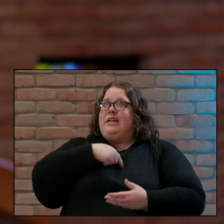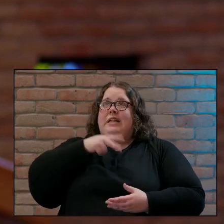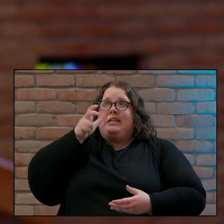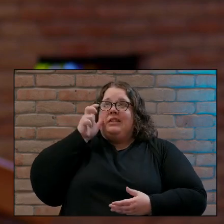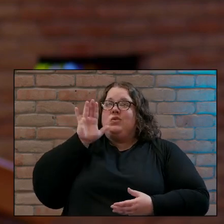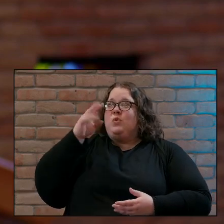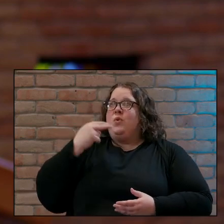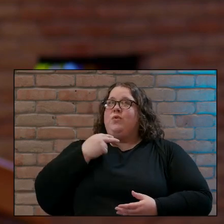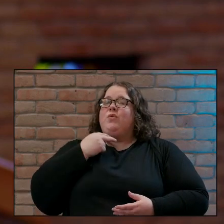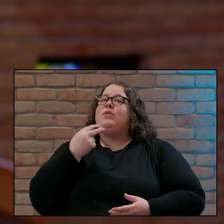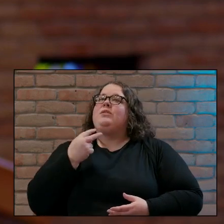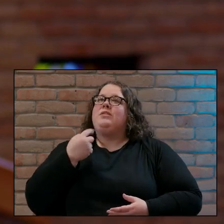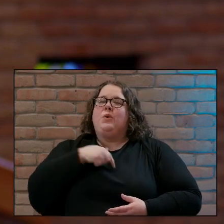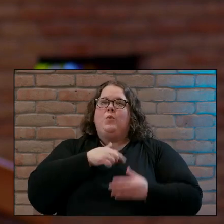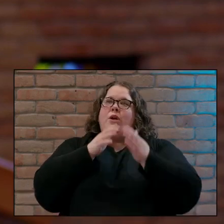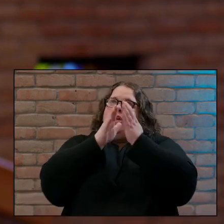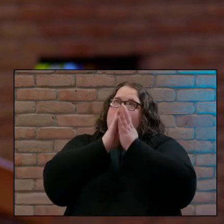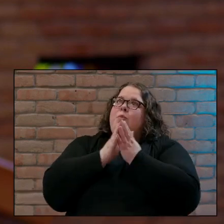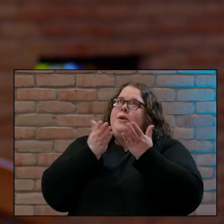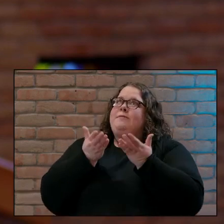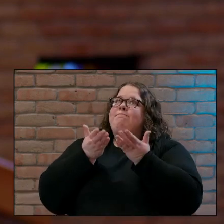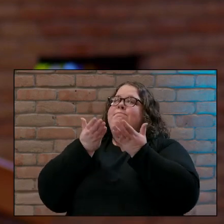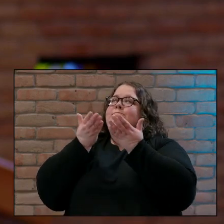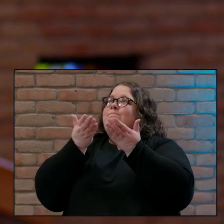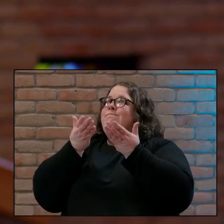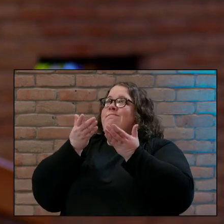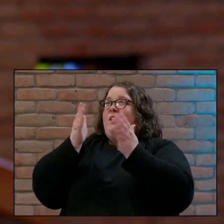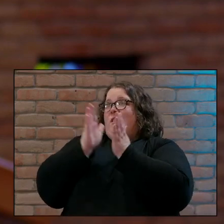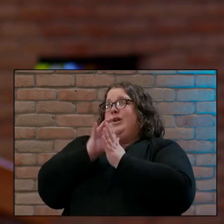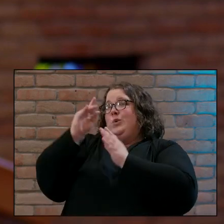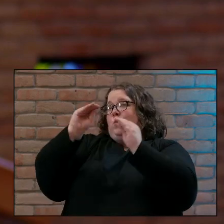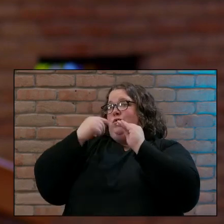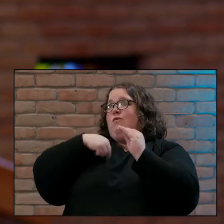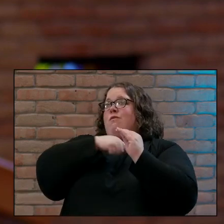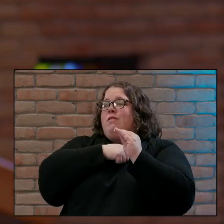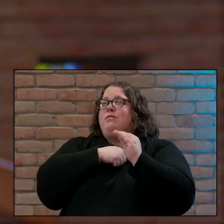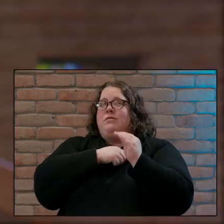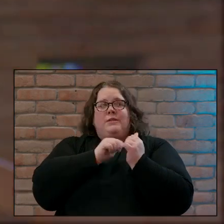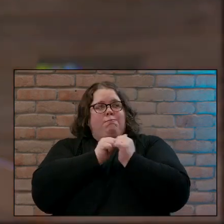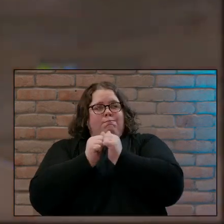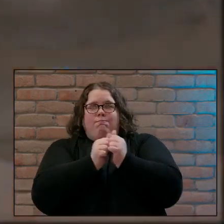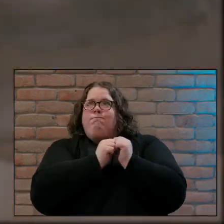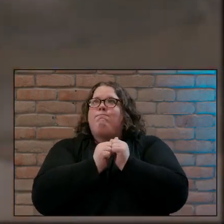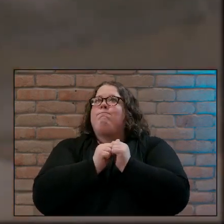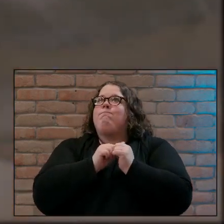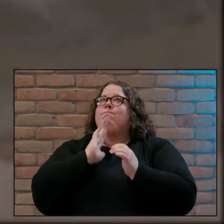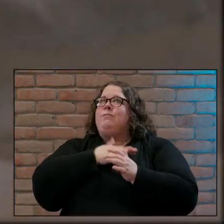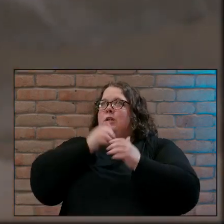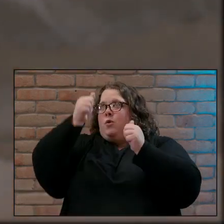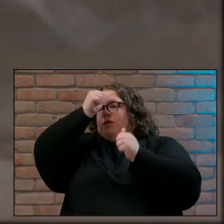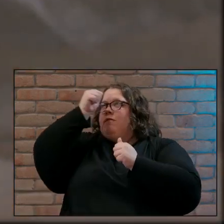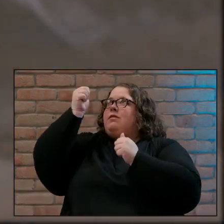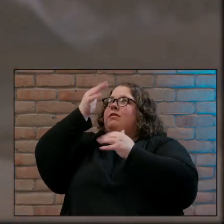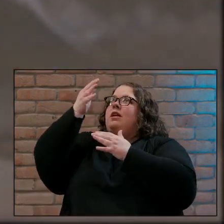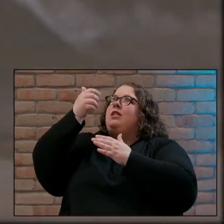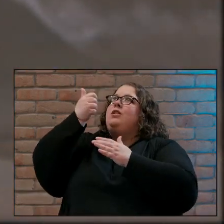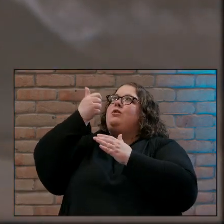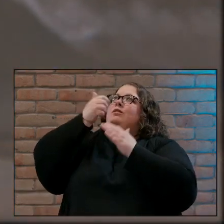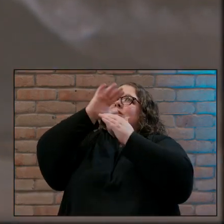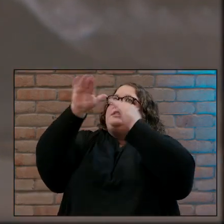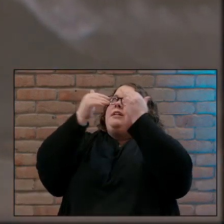and lift up our prayer to you as we pray together the prayer that you have taught us to pray. Our Father, who art in